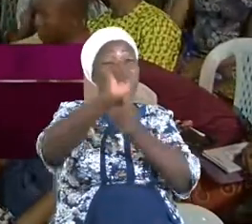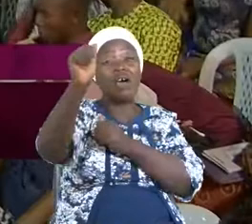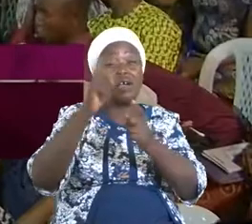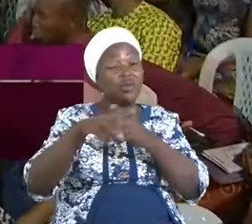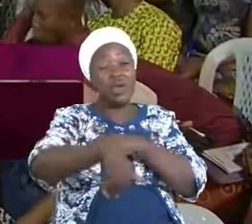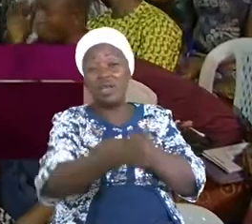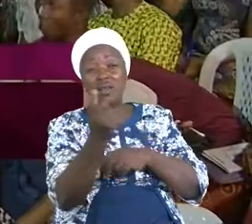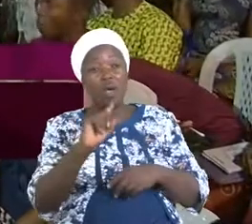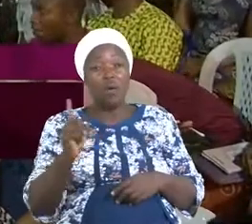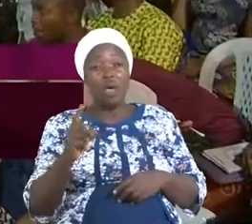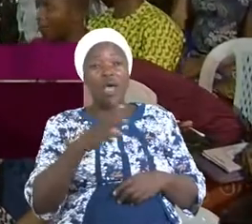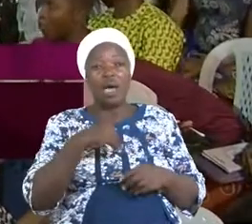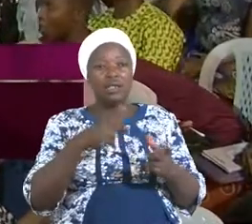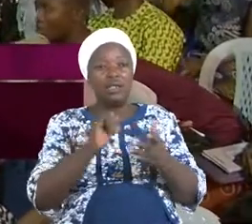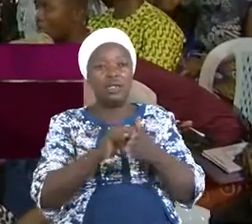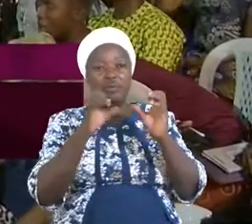you wherever you are.